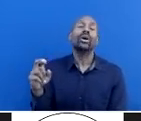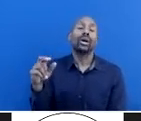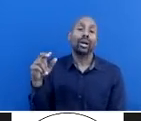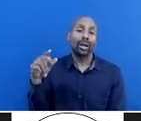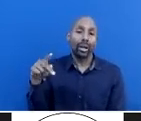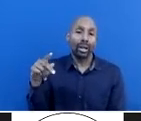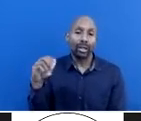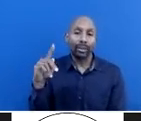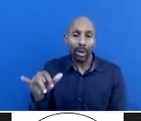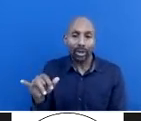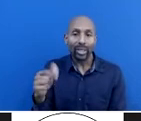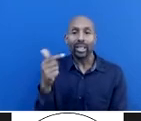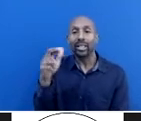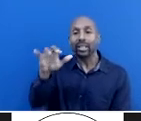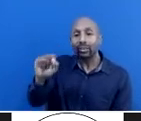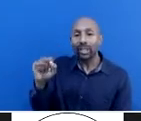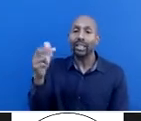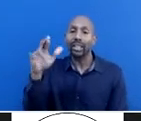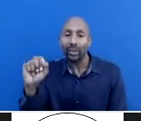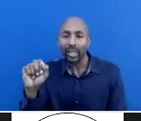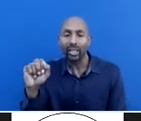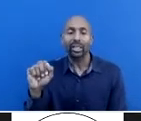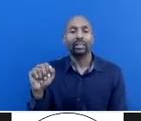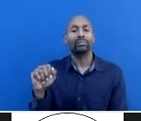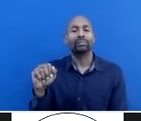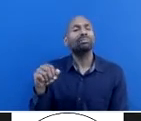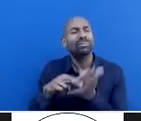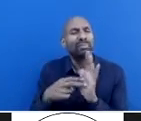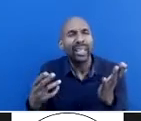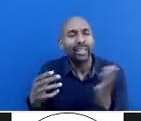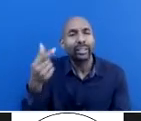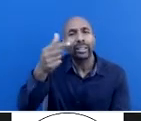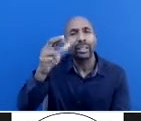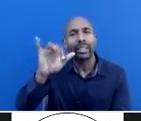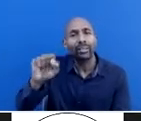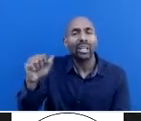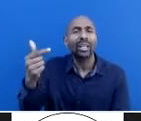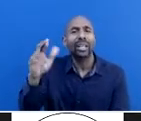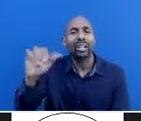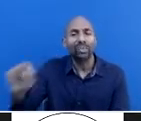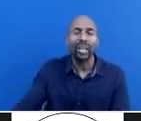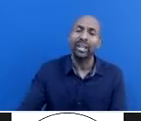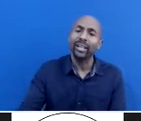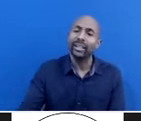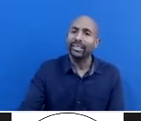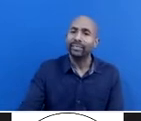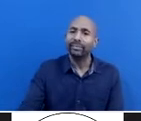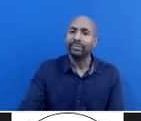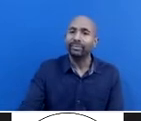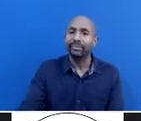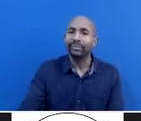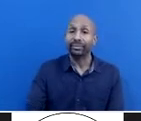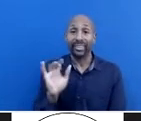What, you may ask, is a grigri? Well, a grigri is a typical West